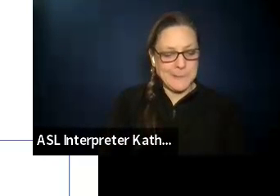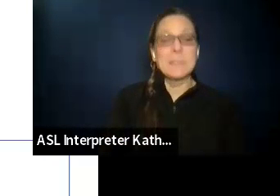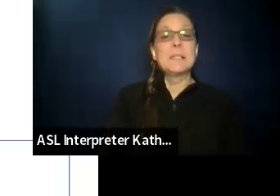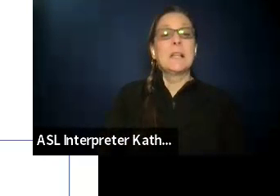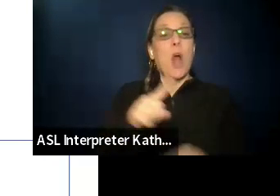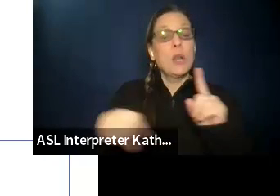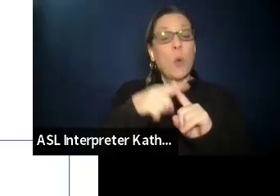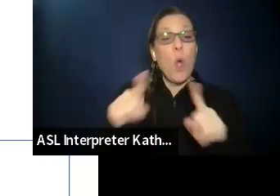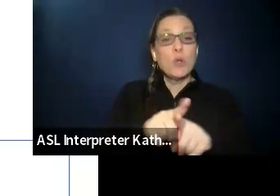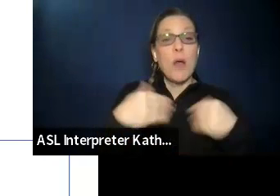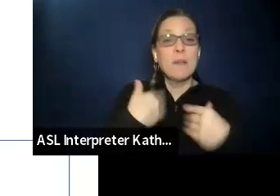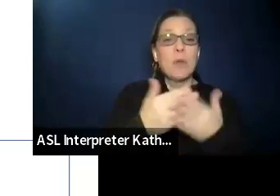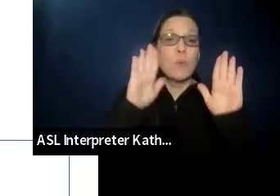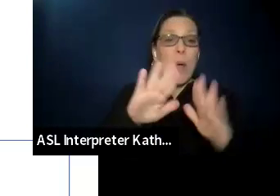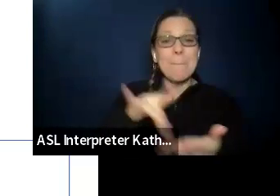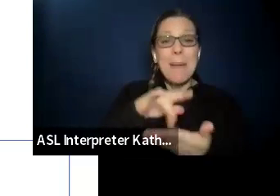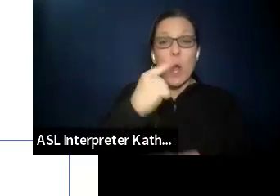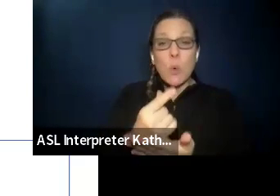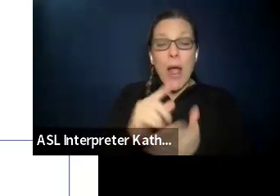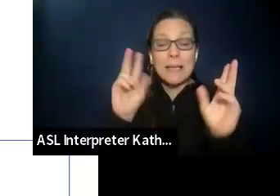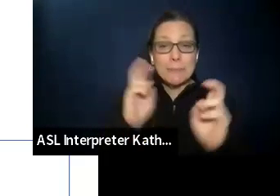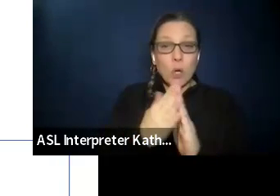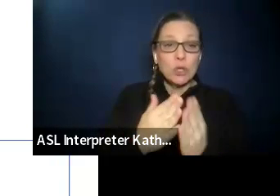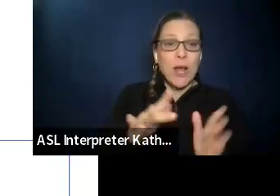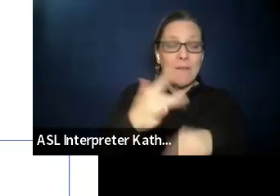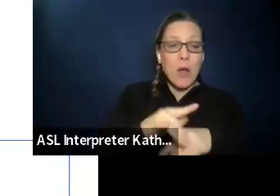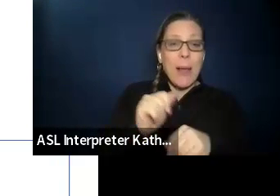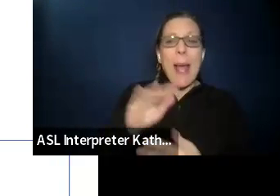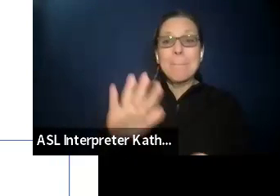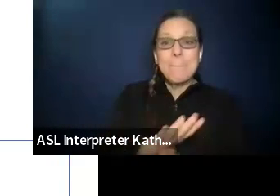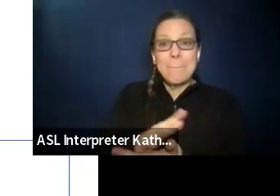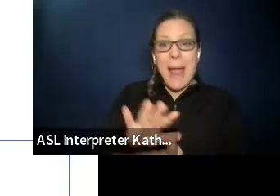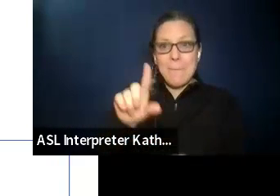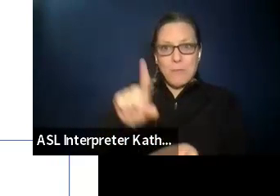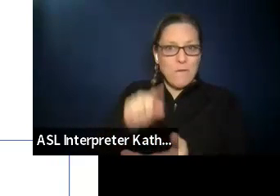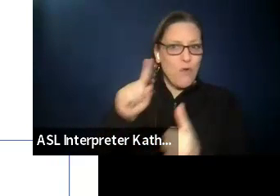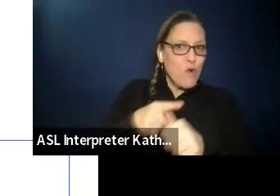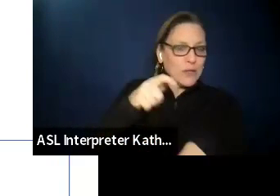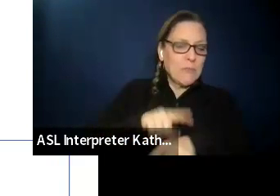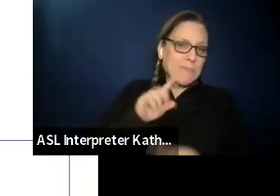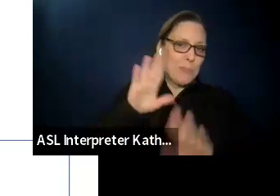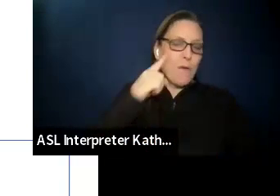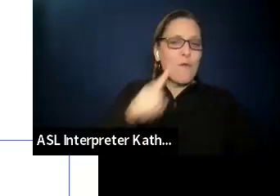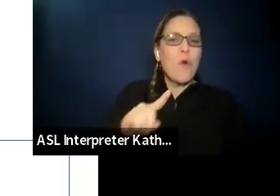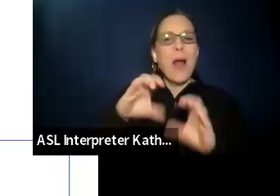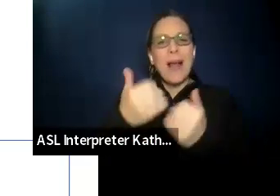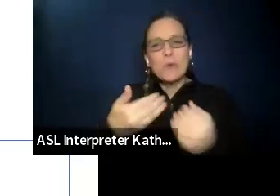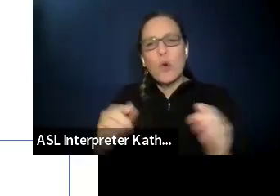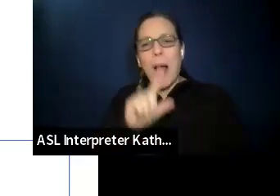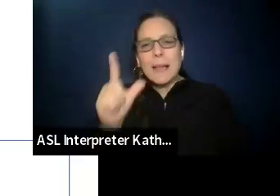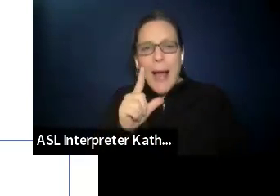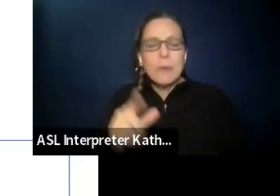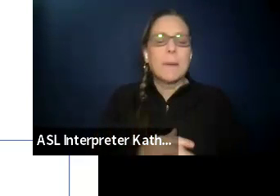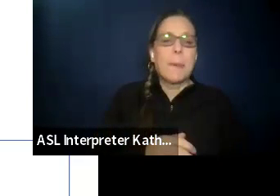In addition, we also have some great middle grade titles that are now available in paperback for the first time, which will be great for classroom library